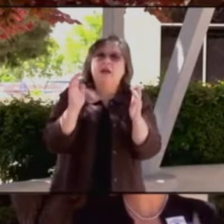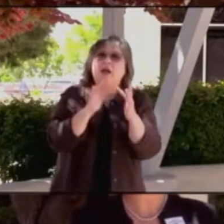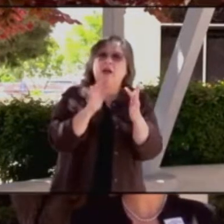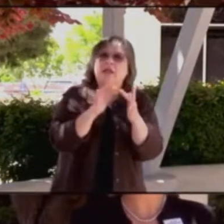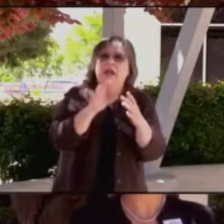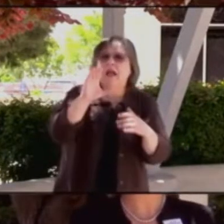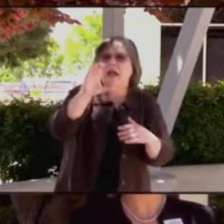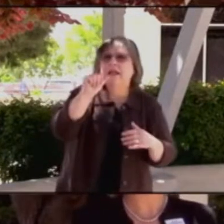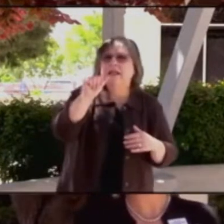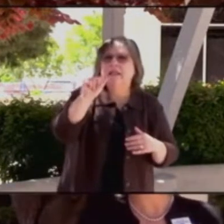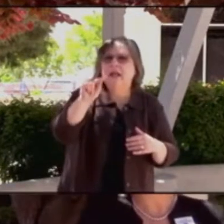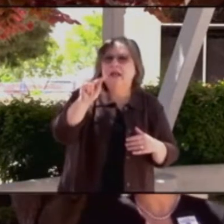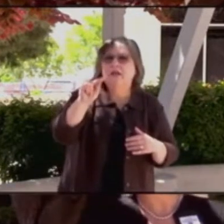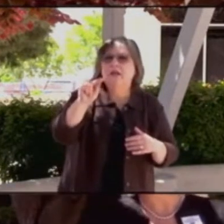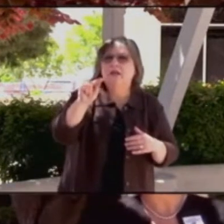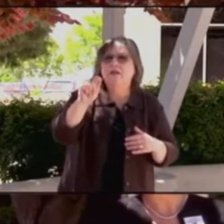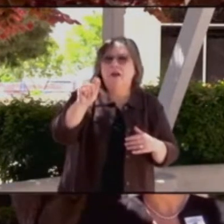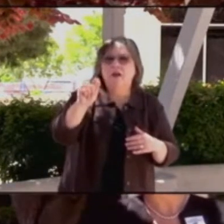Resource Hotline at